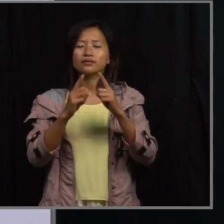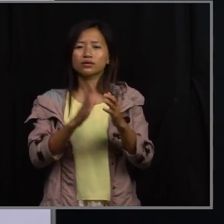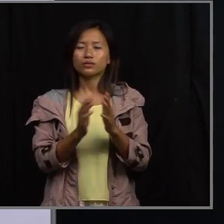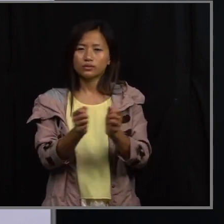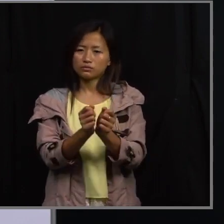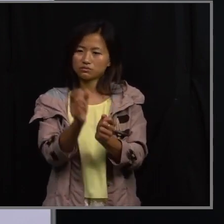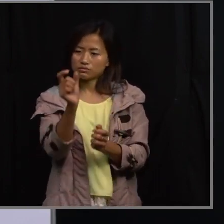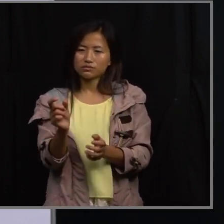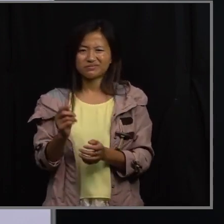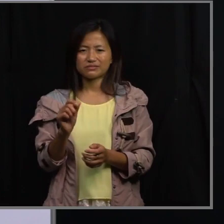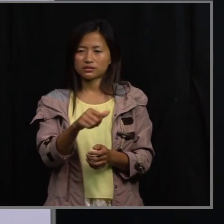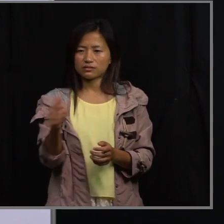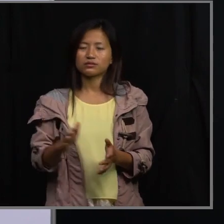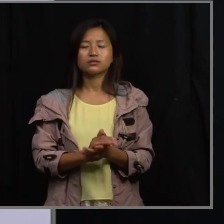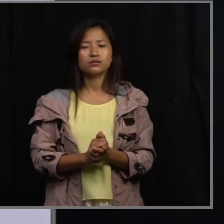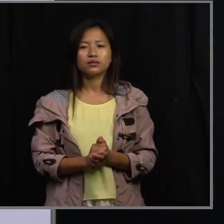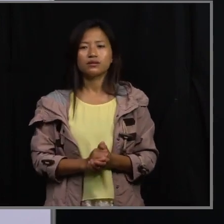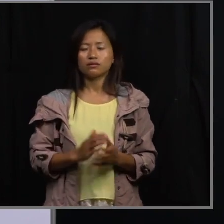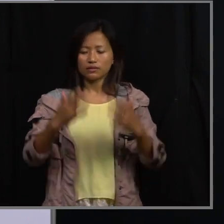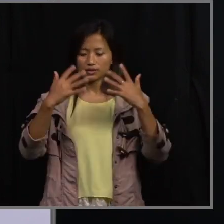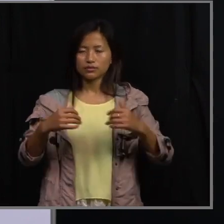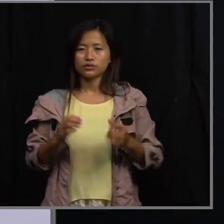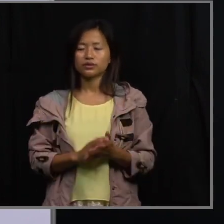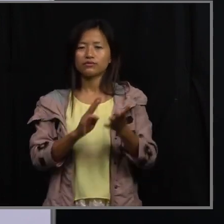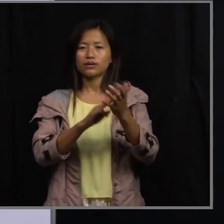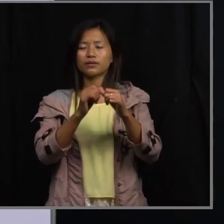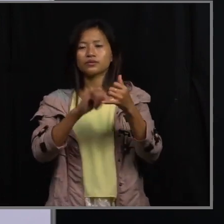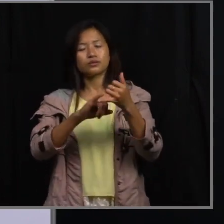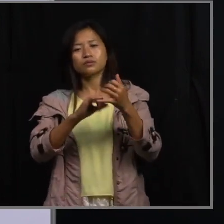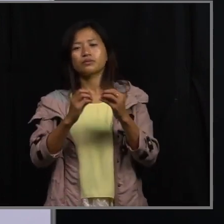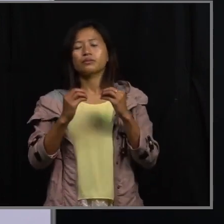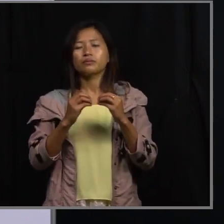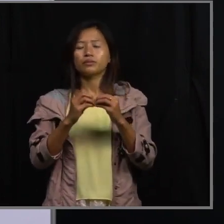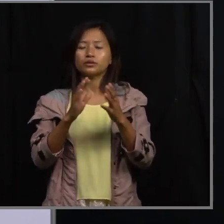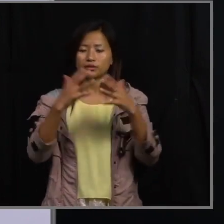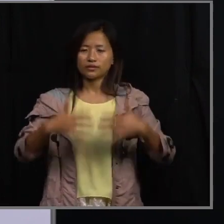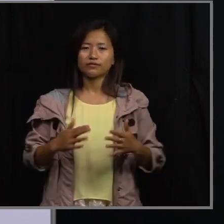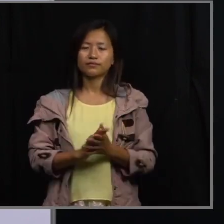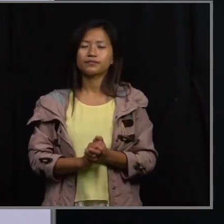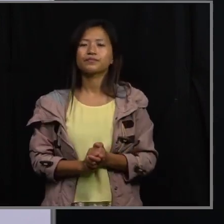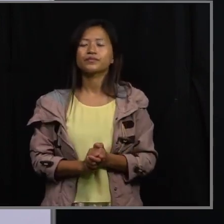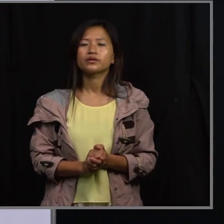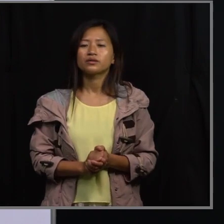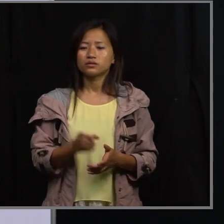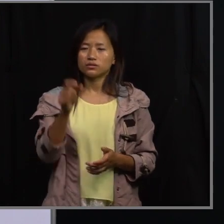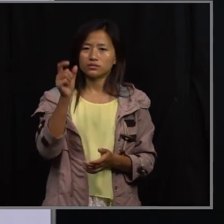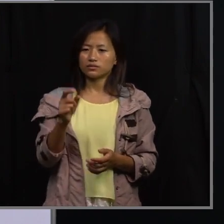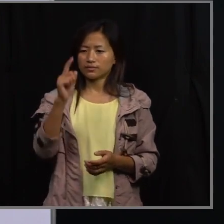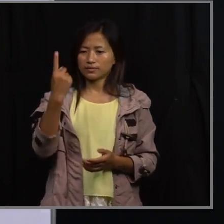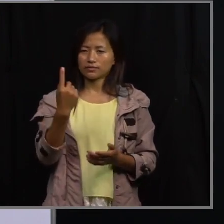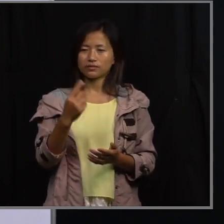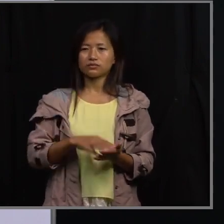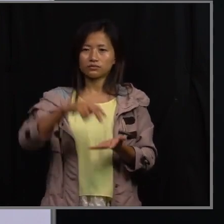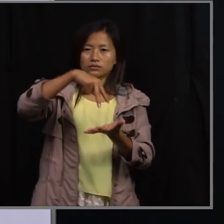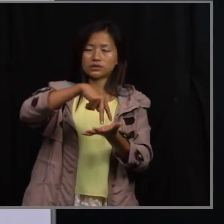means any object or any body having mass has interact with each other. Because now you are standing somewhere and around you